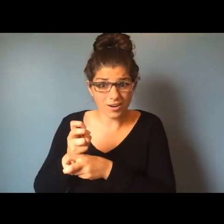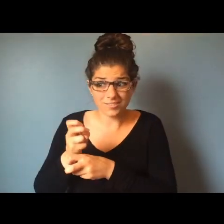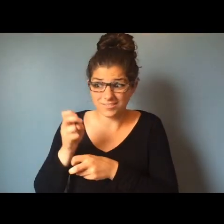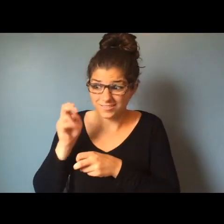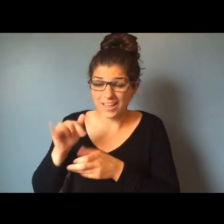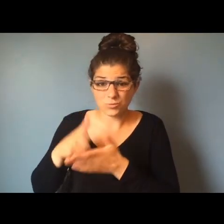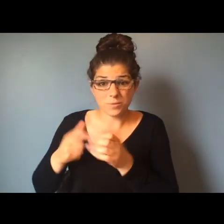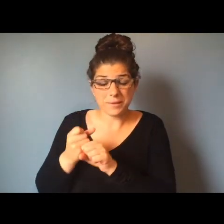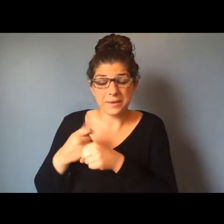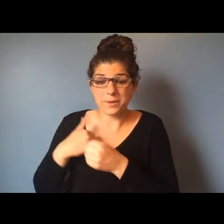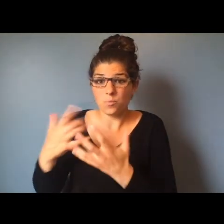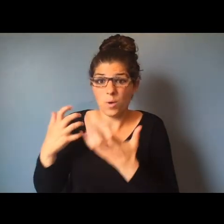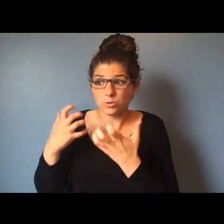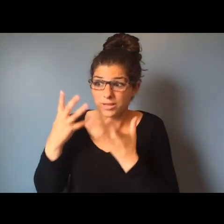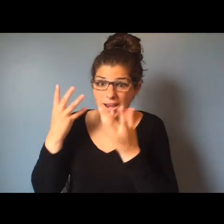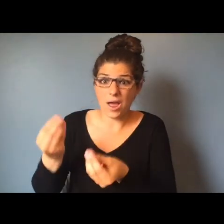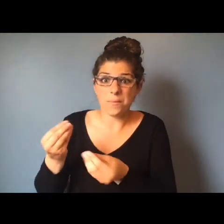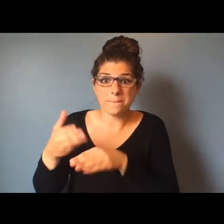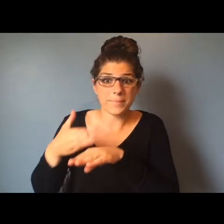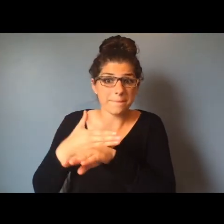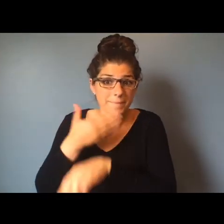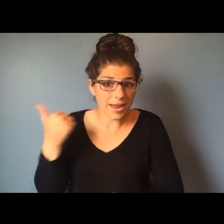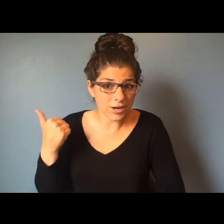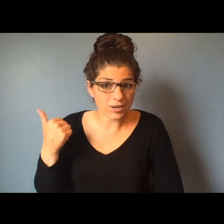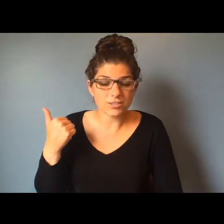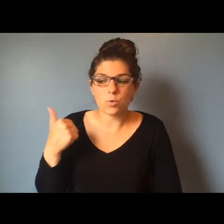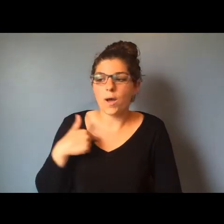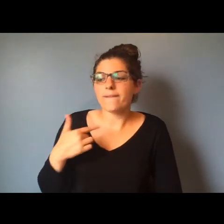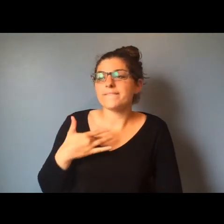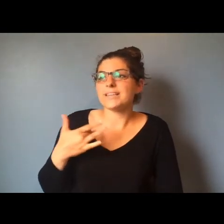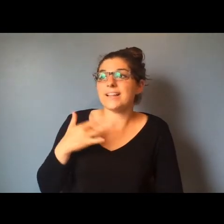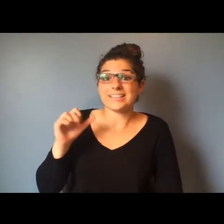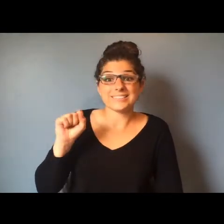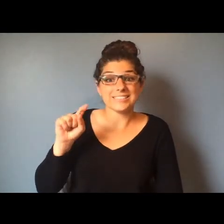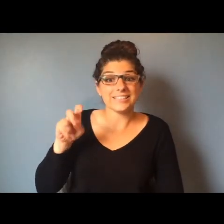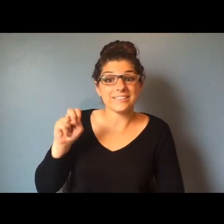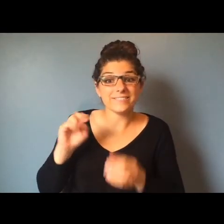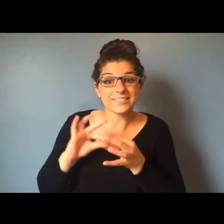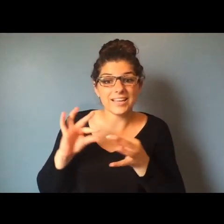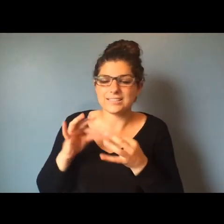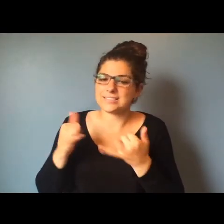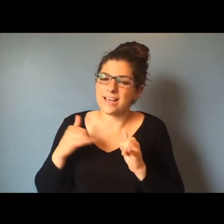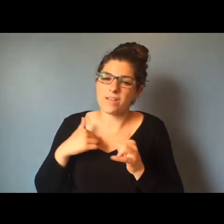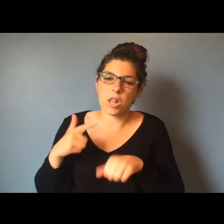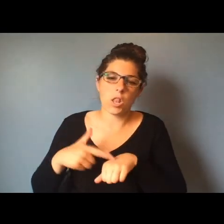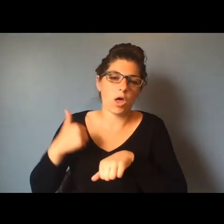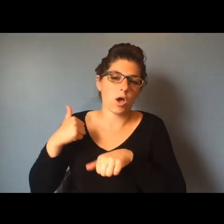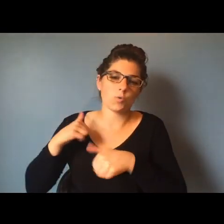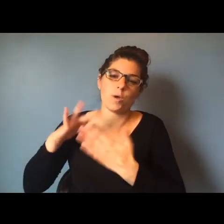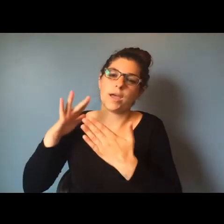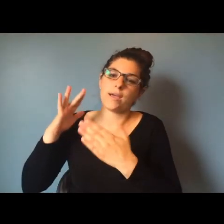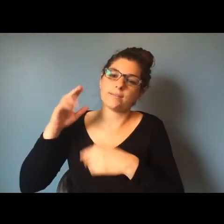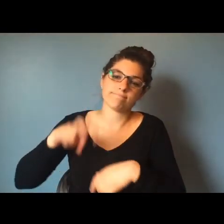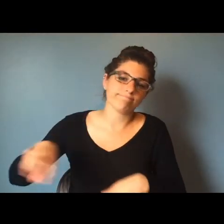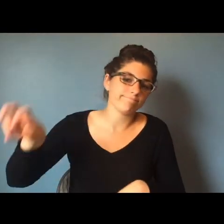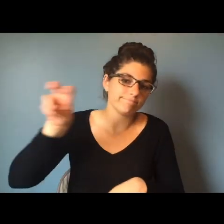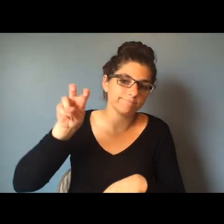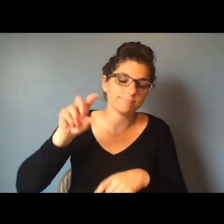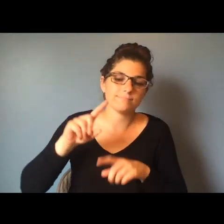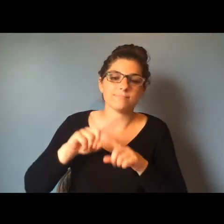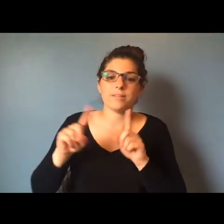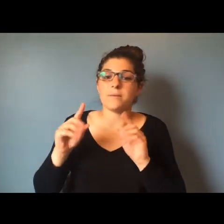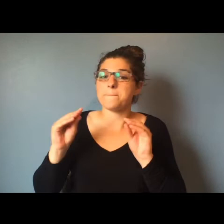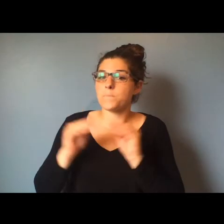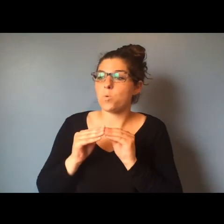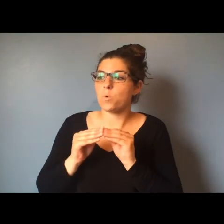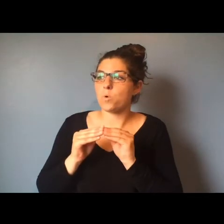what's making me want to get out there to be better. So I feel like, just like Steve said, like we still have a long way to go, But the more